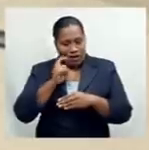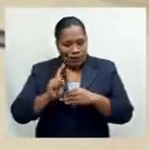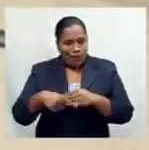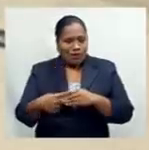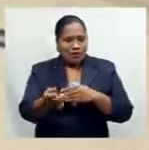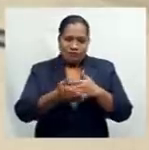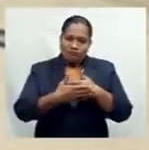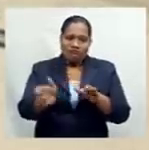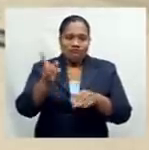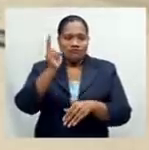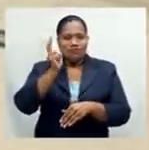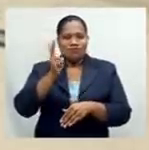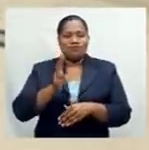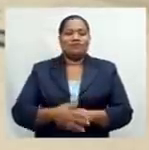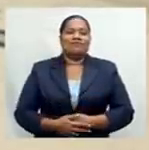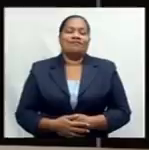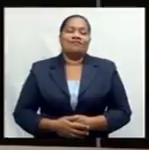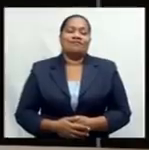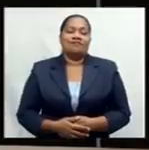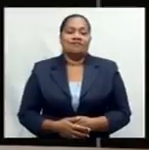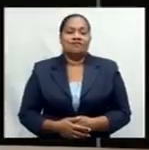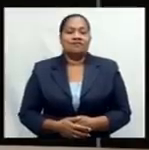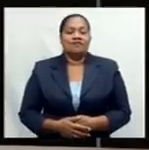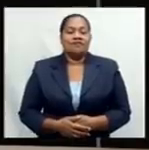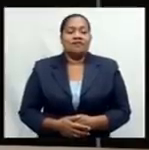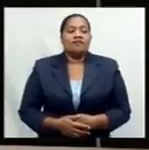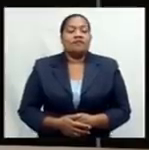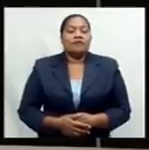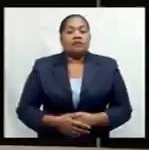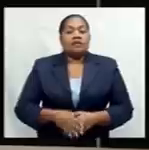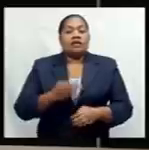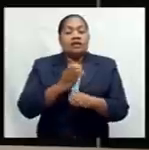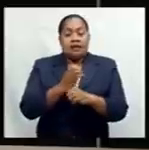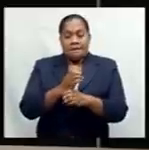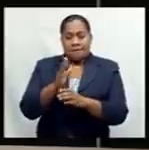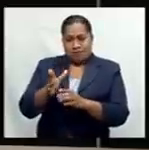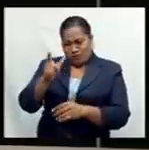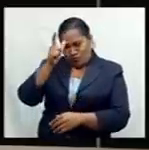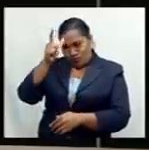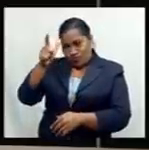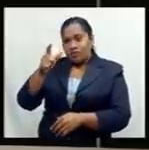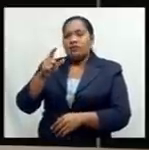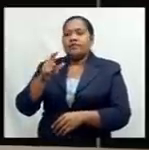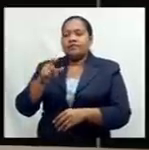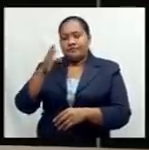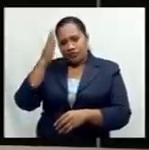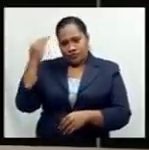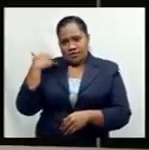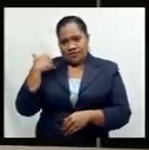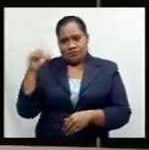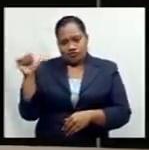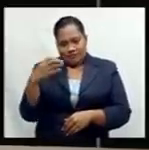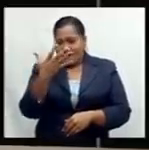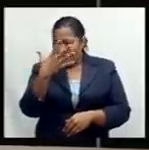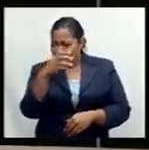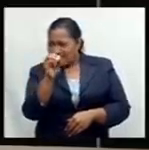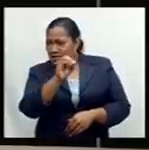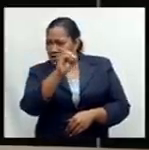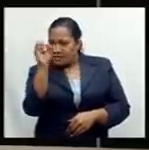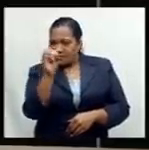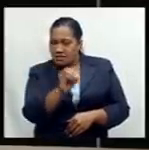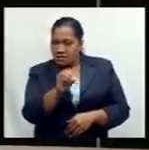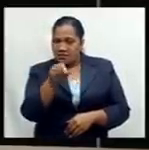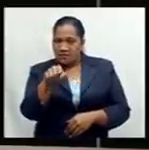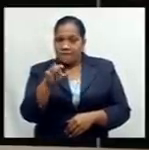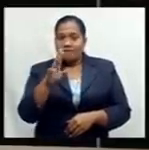Philippe Naikaso, FBC News. Employers are being reminded that they need to maintain 50% capacity in terms